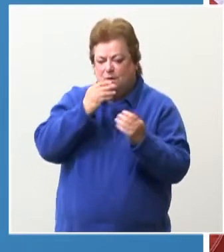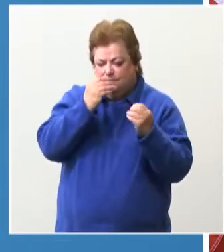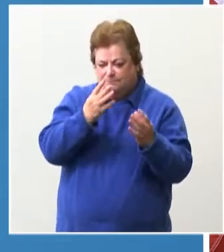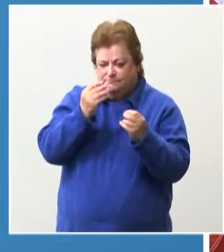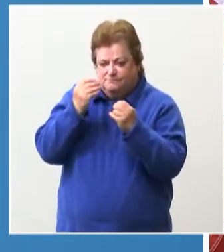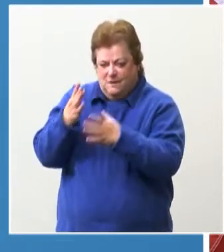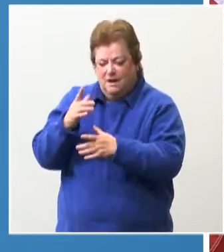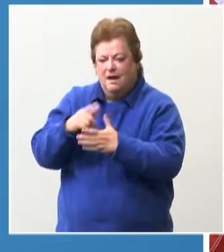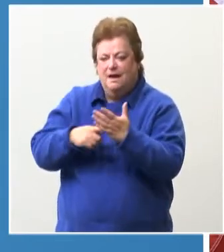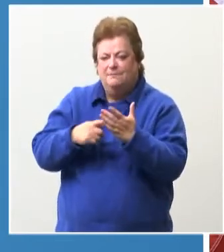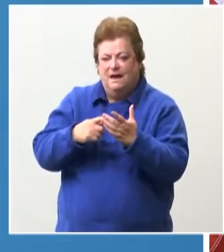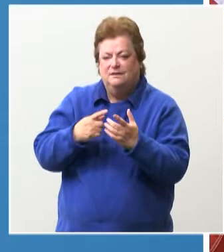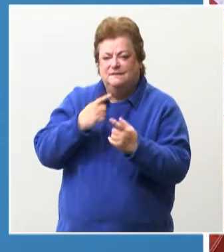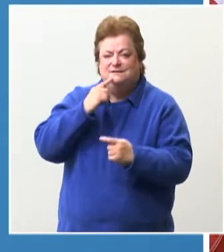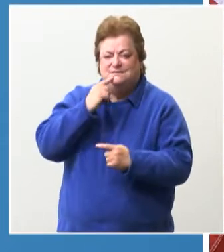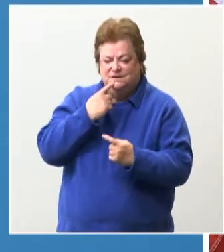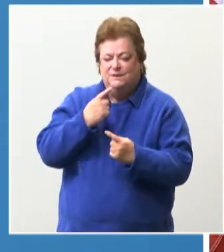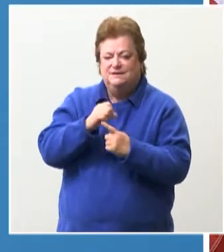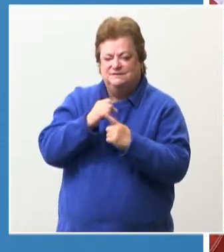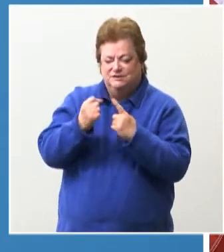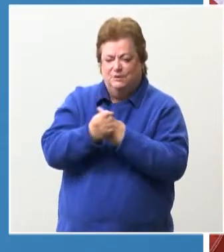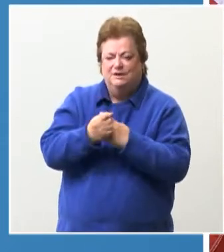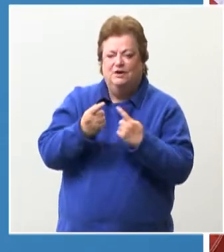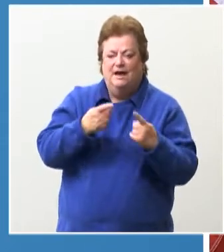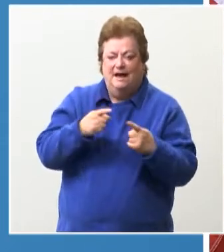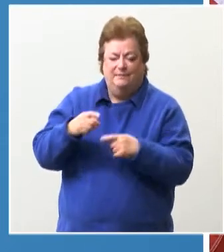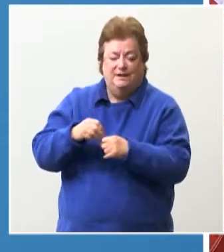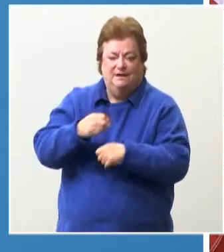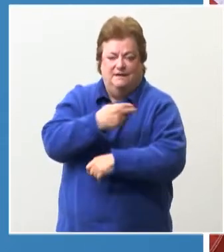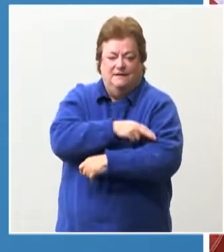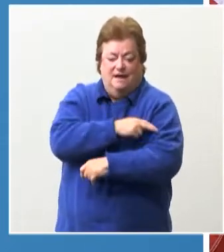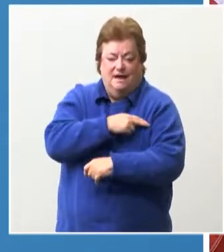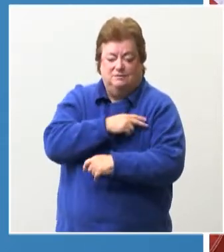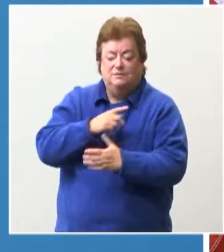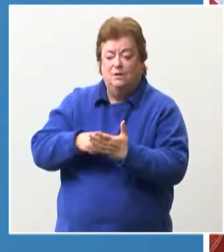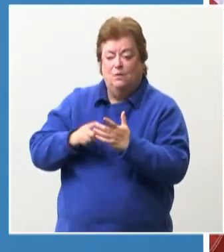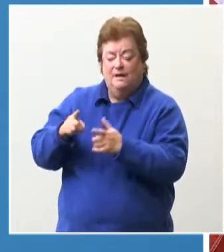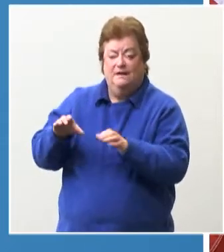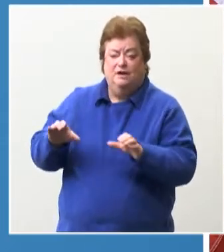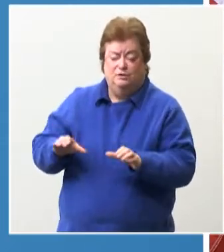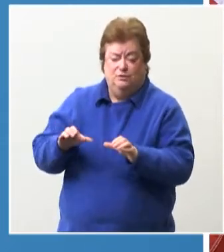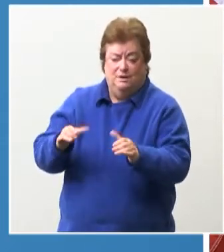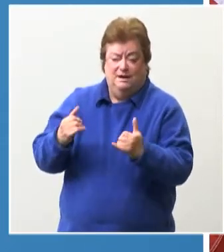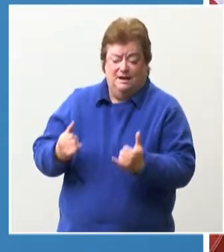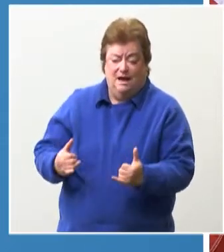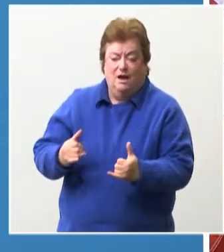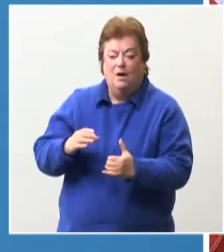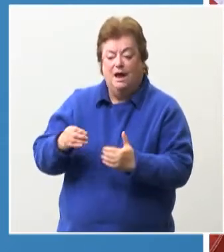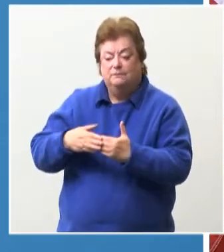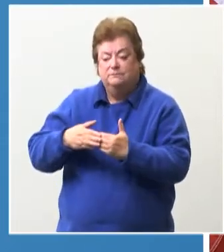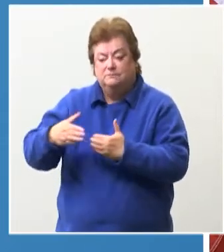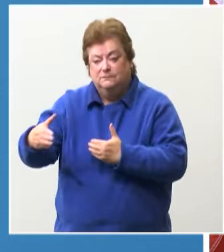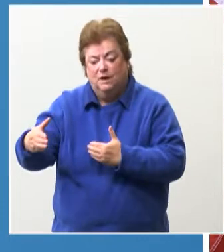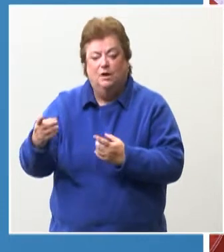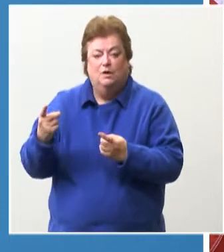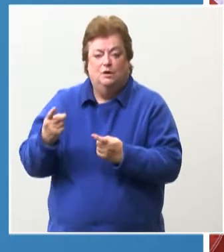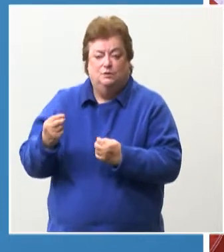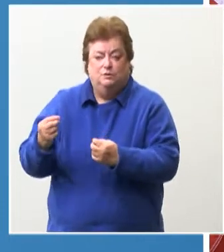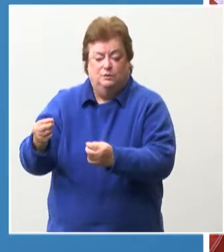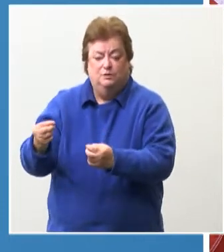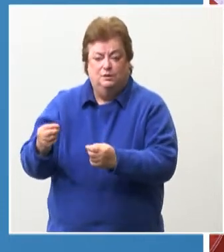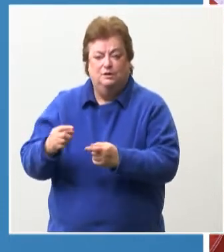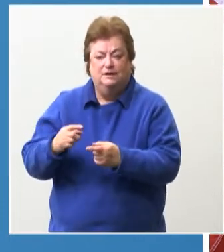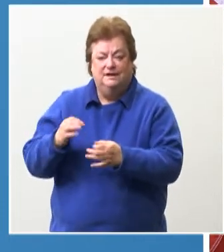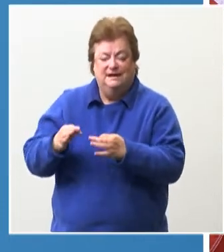critical situation hospitals are facing and what actions they're taking now and what further actions they may need to take if